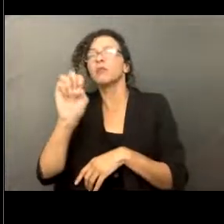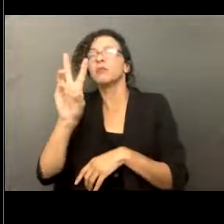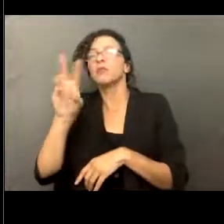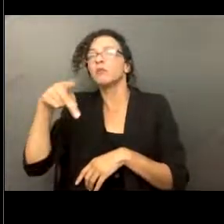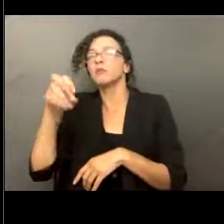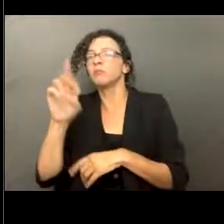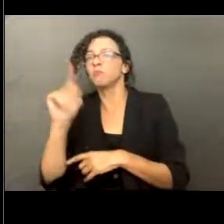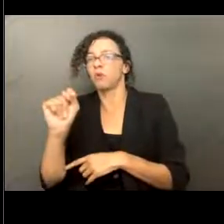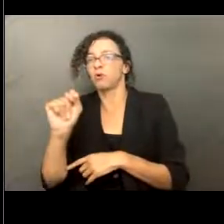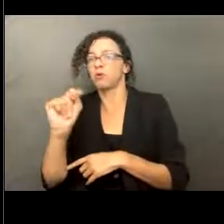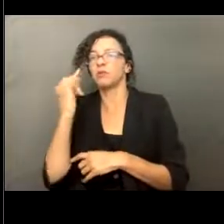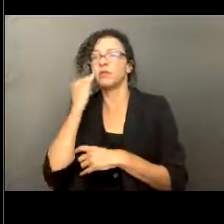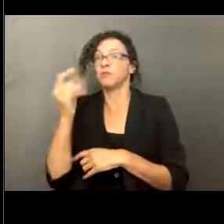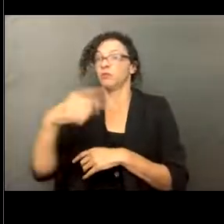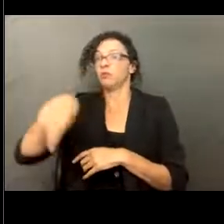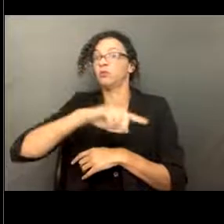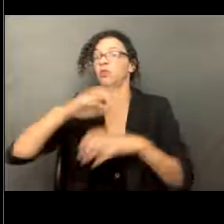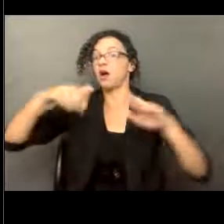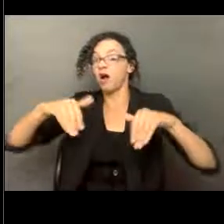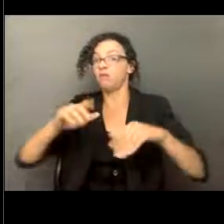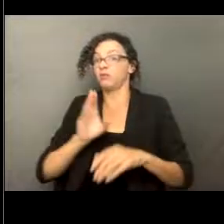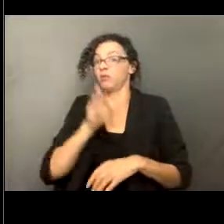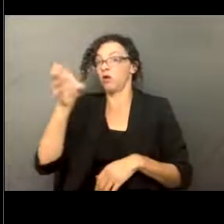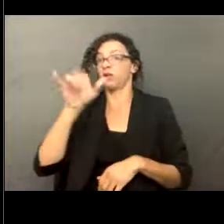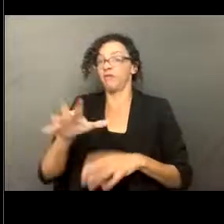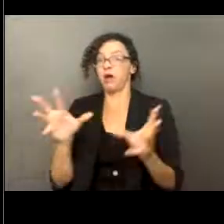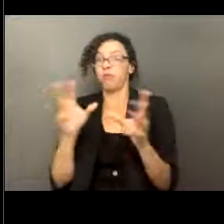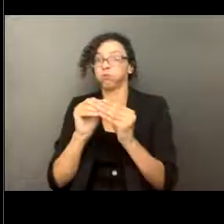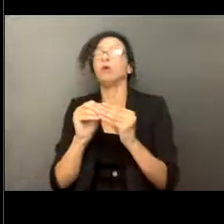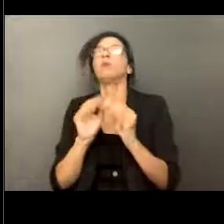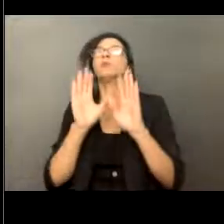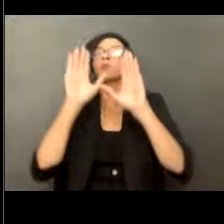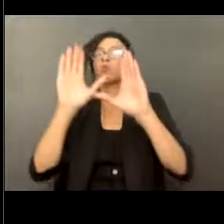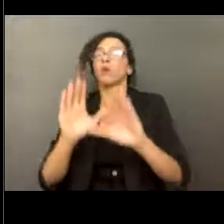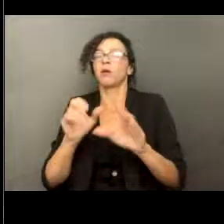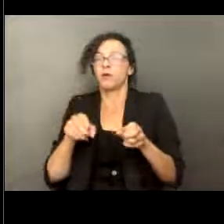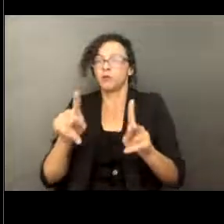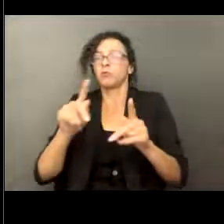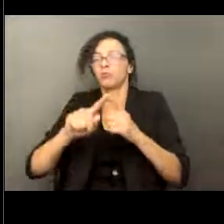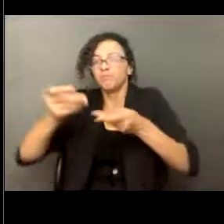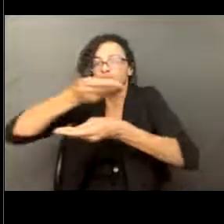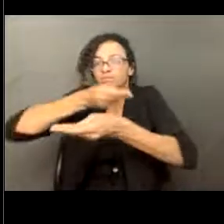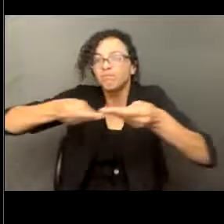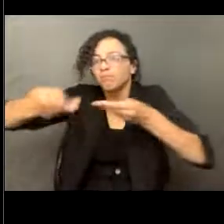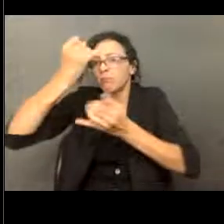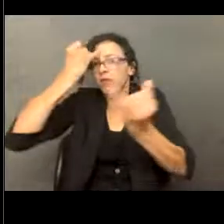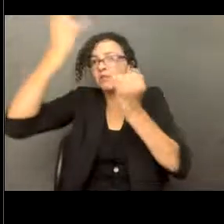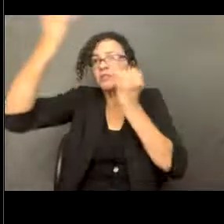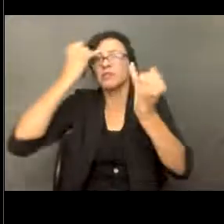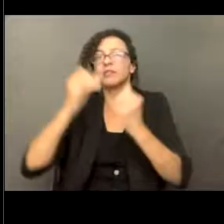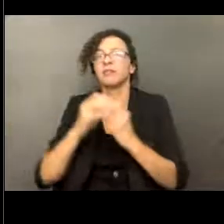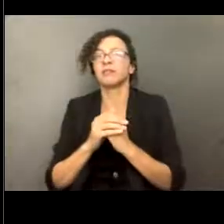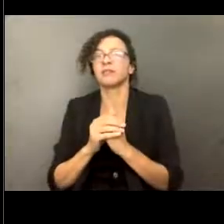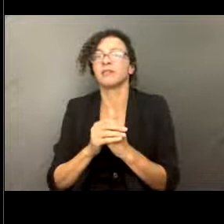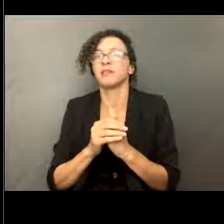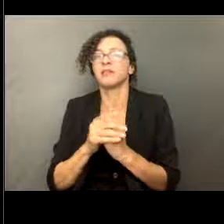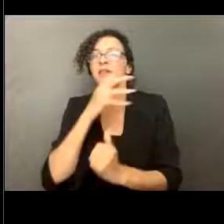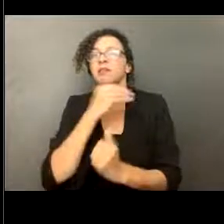great symposium to exchange ideas. I didn't wear a Hawaiian shirt today. I wore the white beard in respect for my